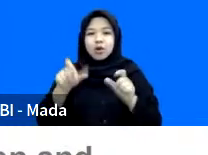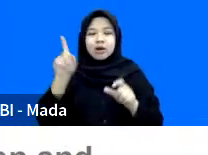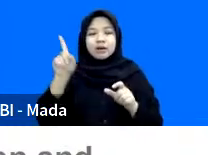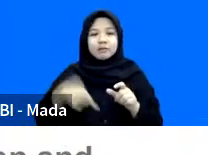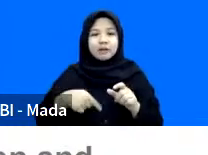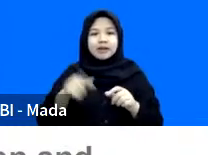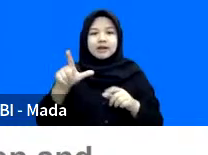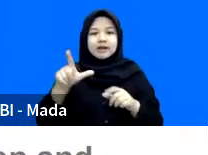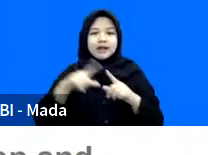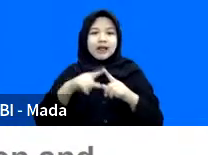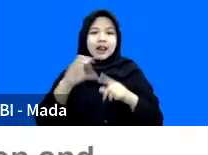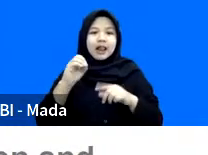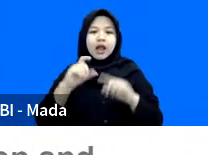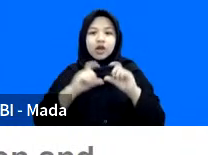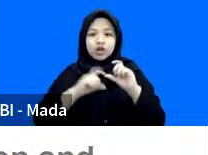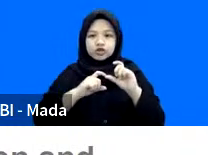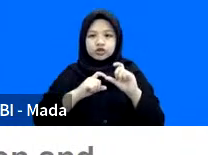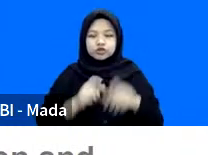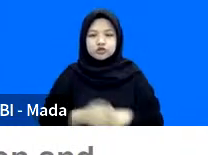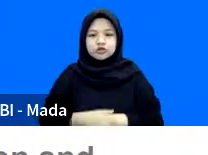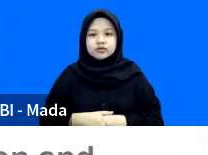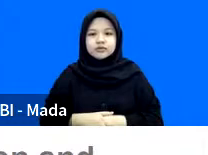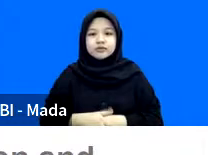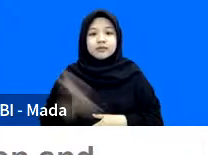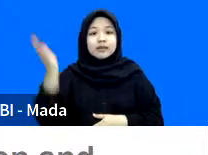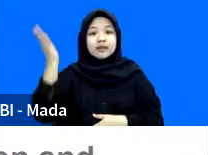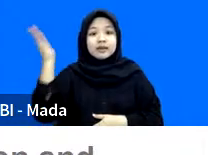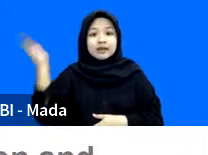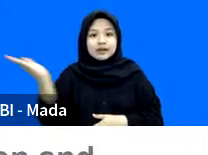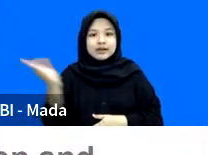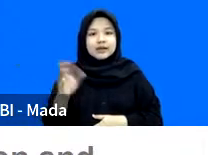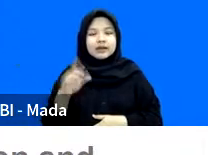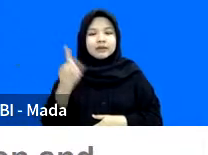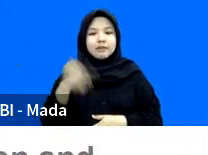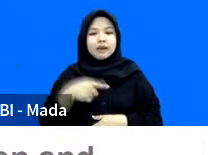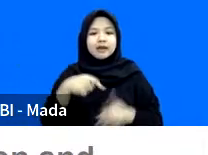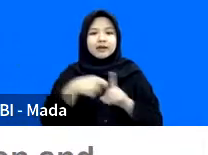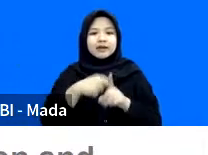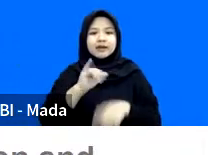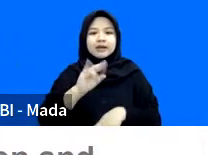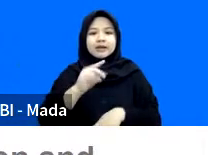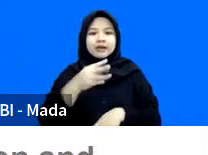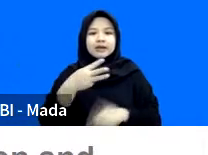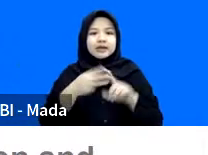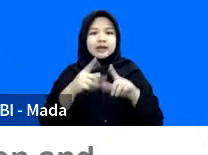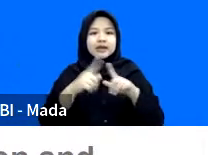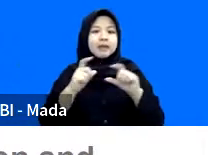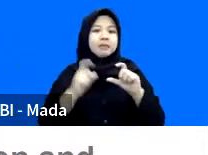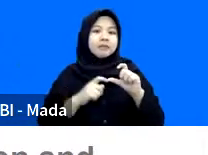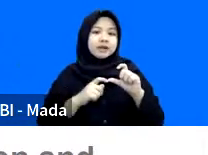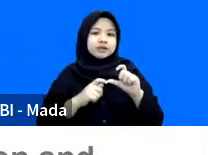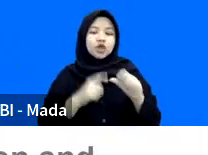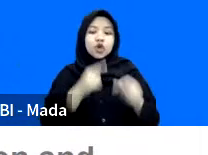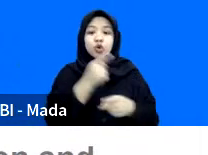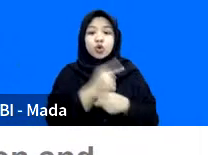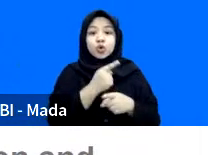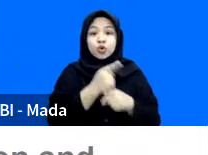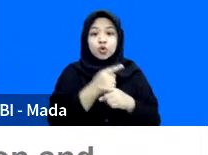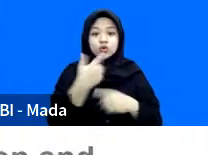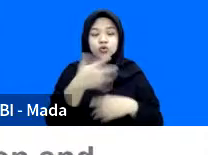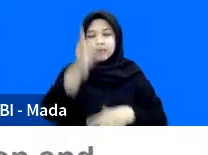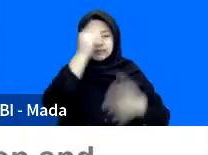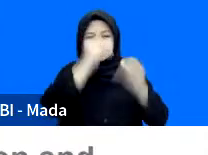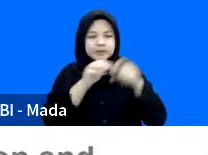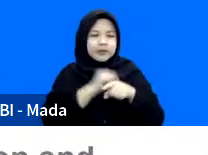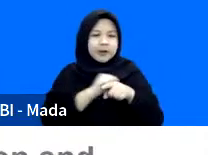The Learning Passport has also been used in Kiribati, and teachers have been trained on the platform, and they're now developing their